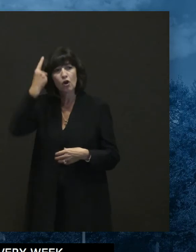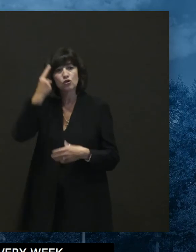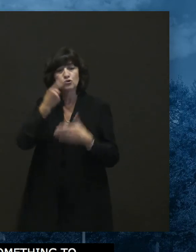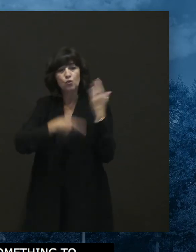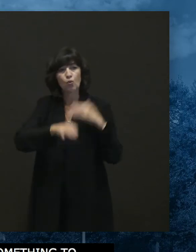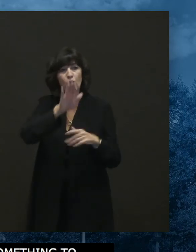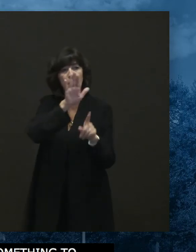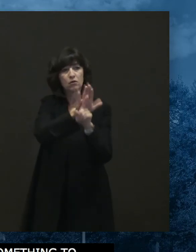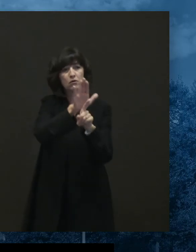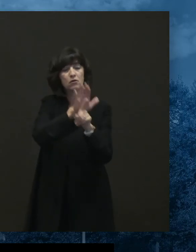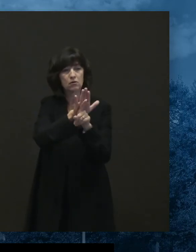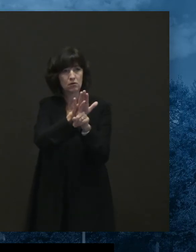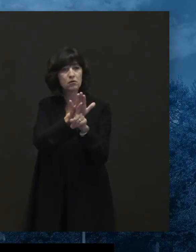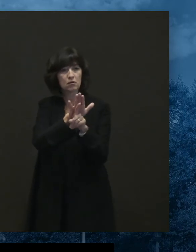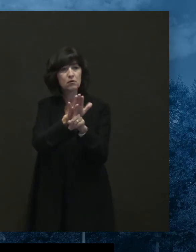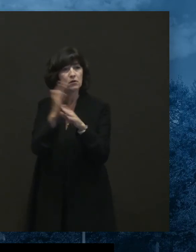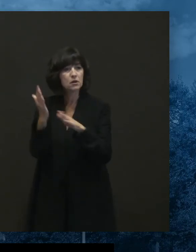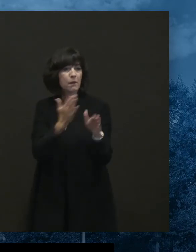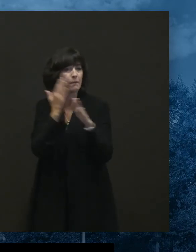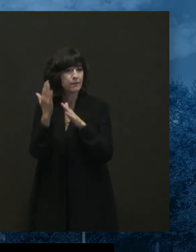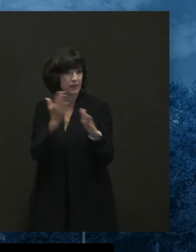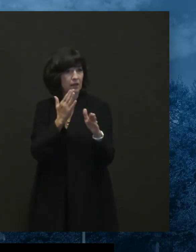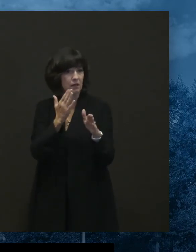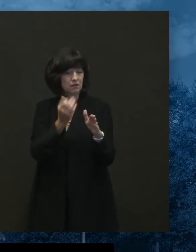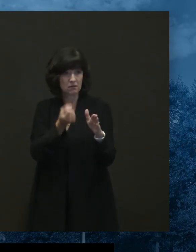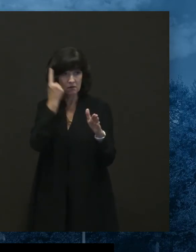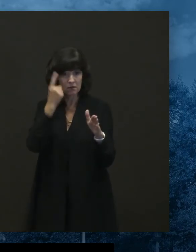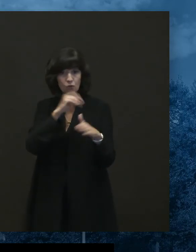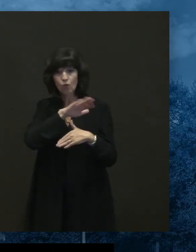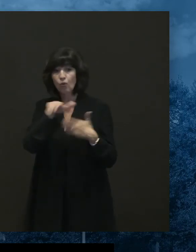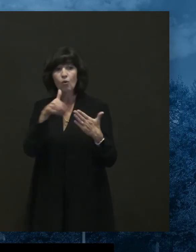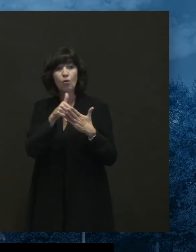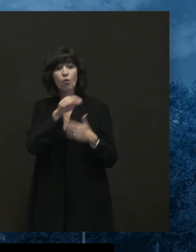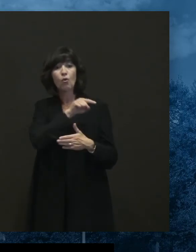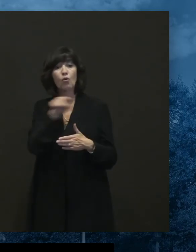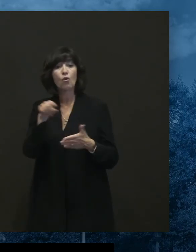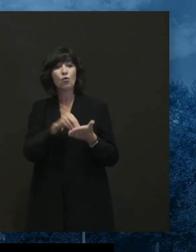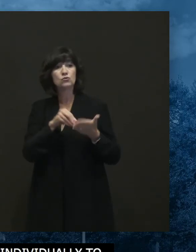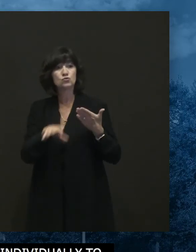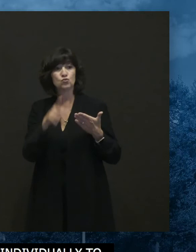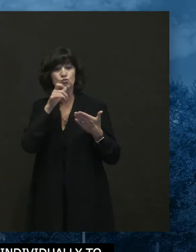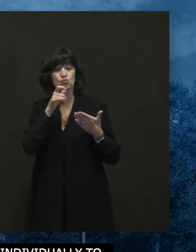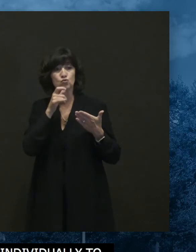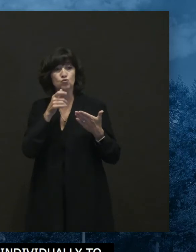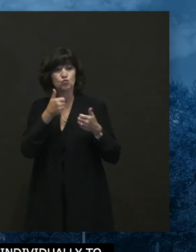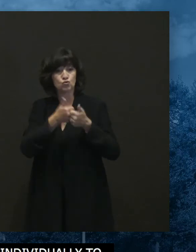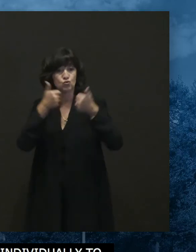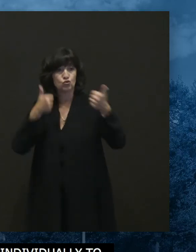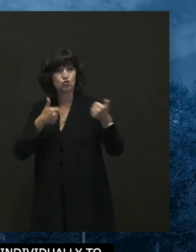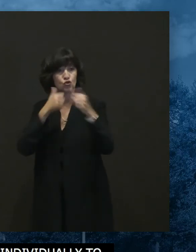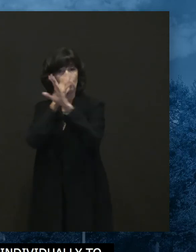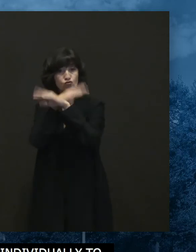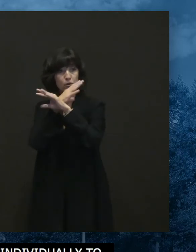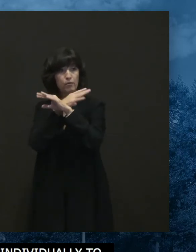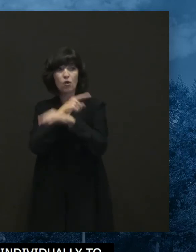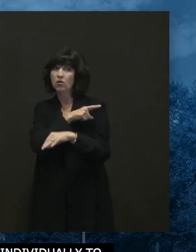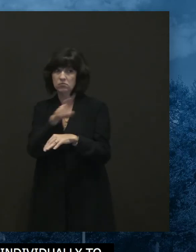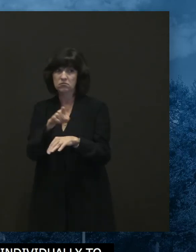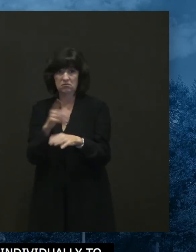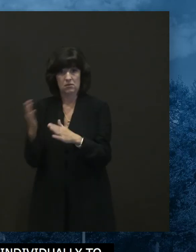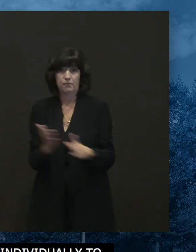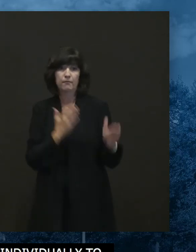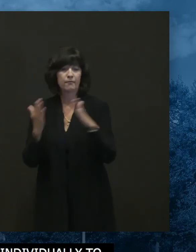course, all the ones that are remote are preparing to bring students into classrooms.